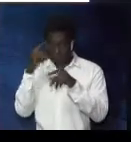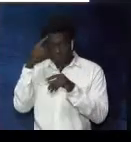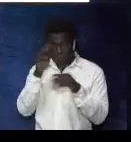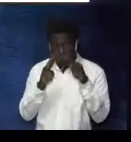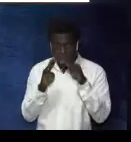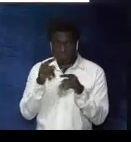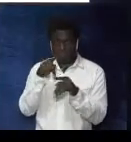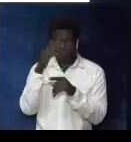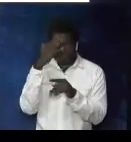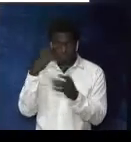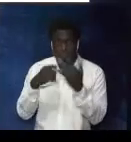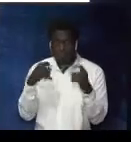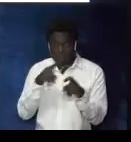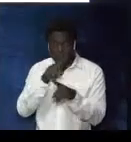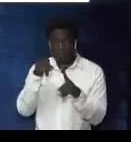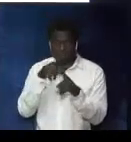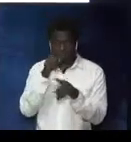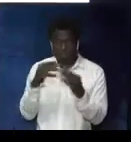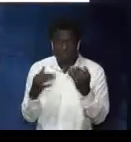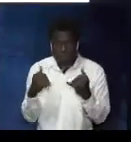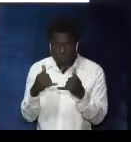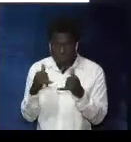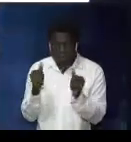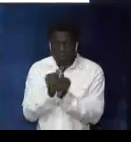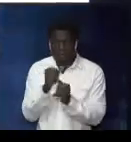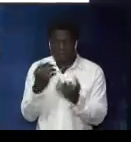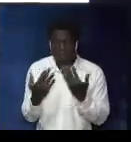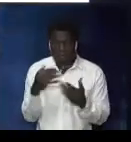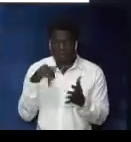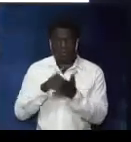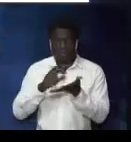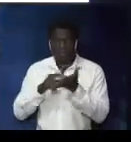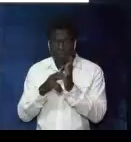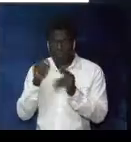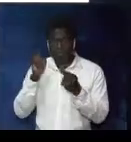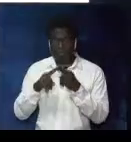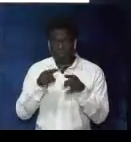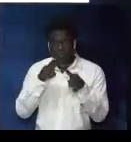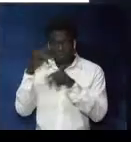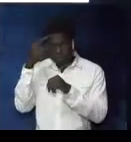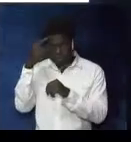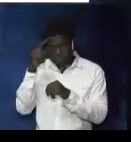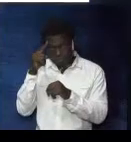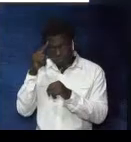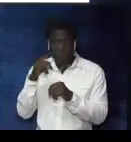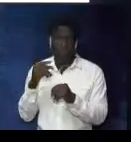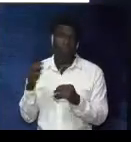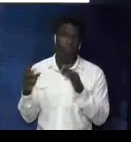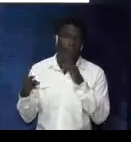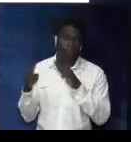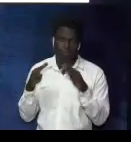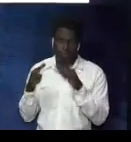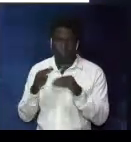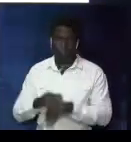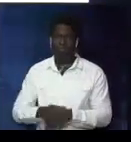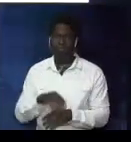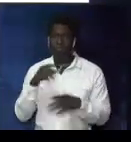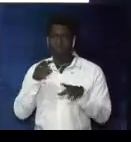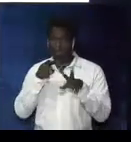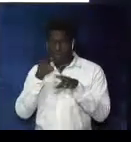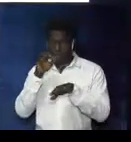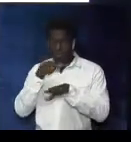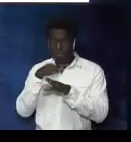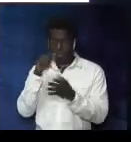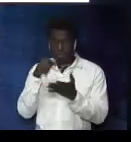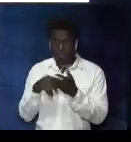look for trouble. You know what happens when you play with fire. So it means to look for trouble. Look